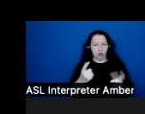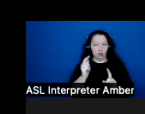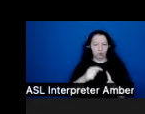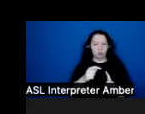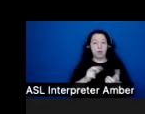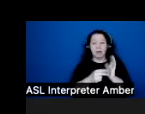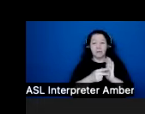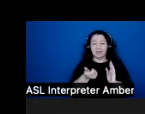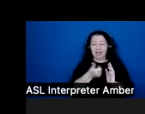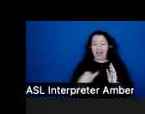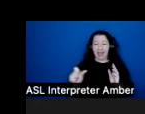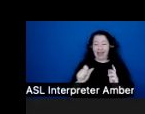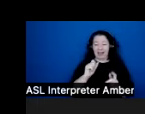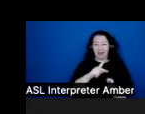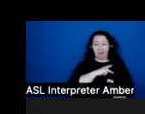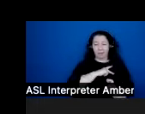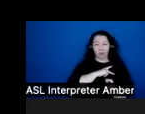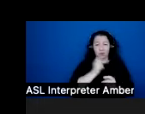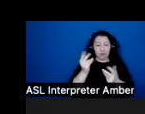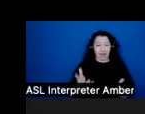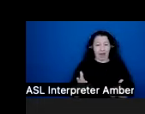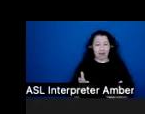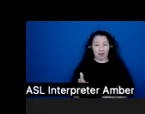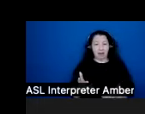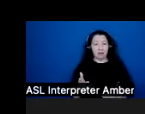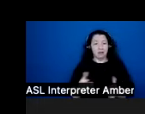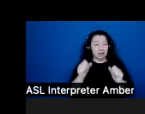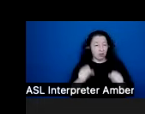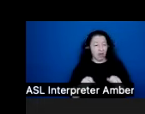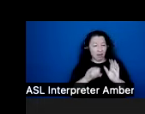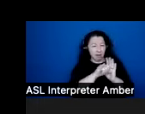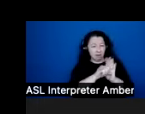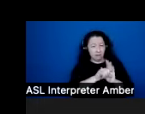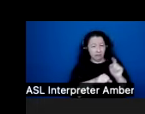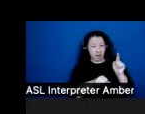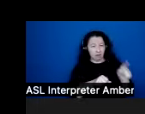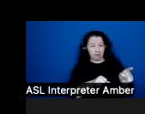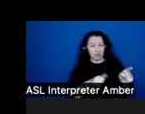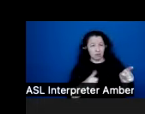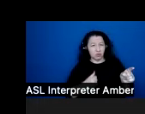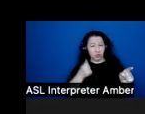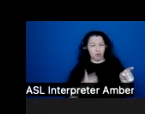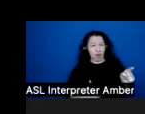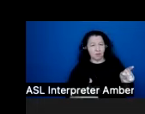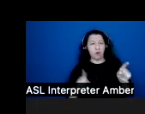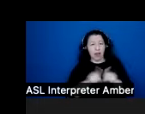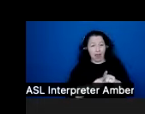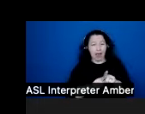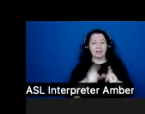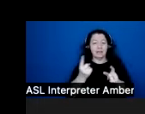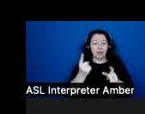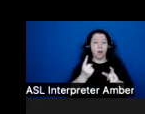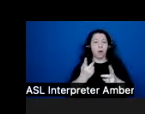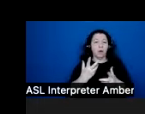any personal data that would identify the survivor as a victim. So that